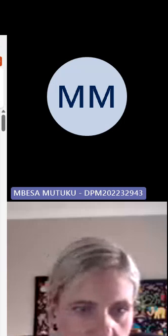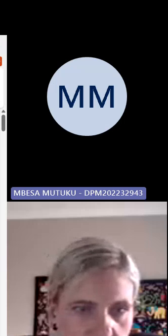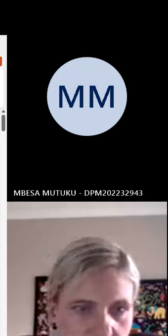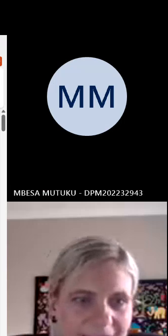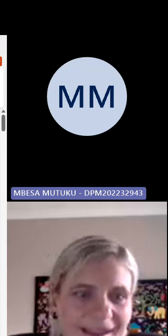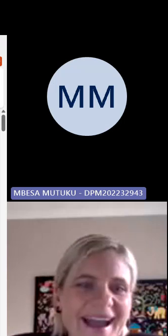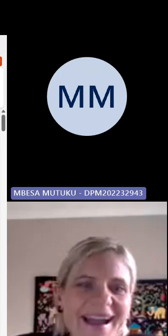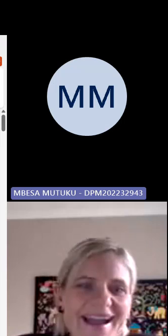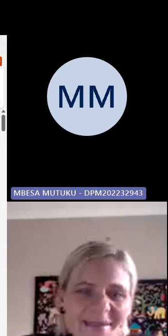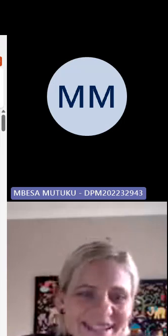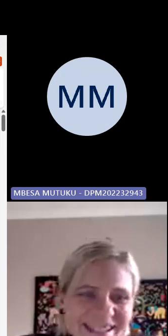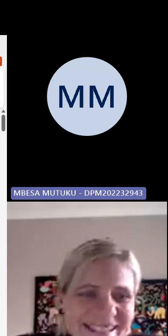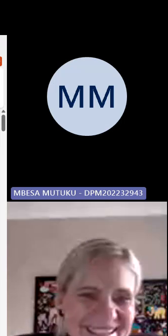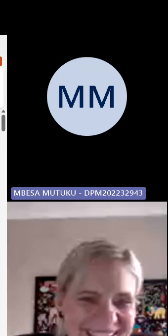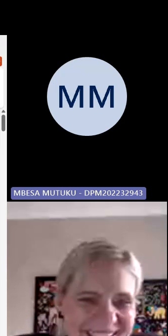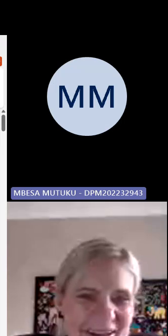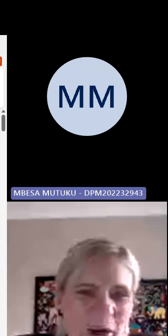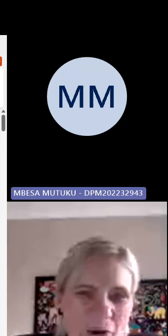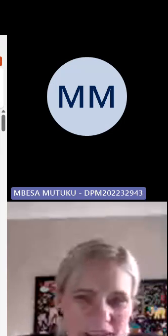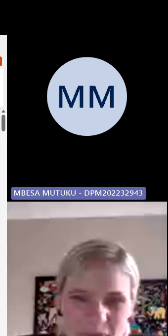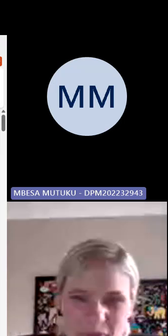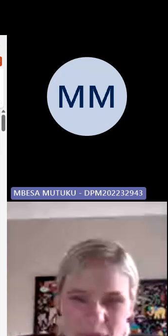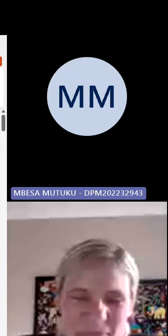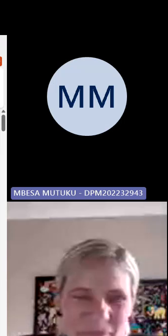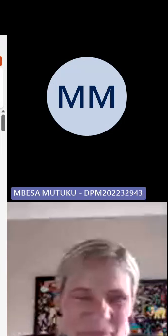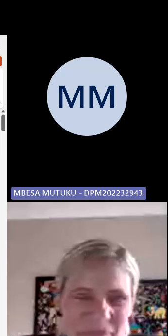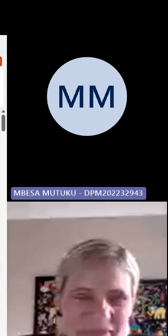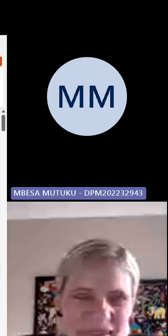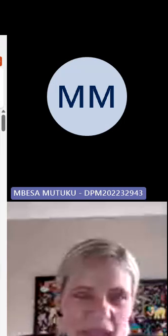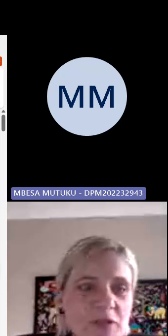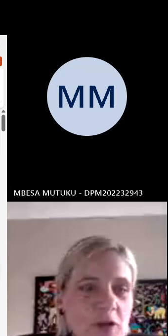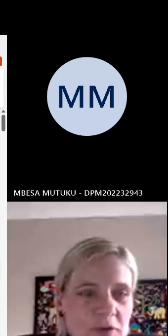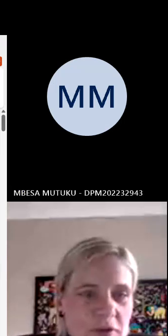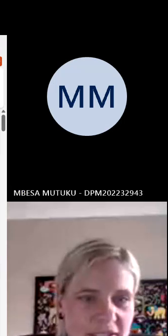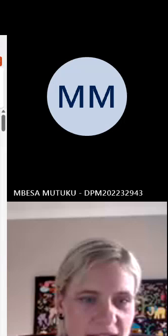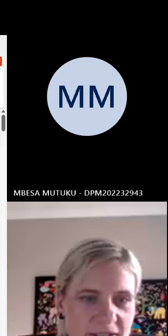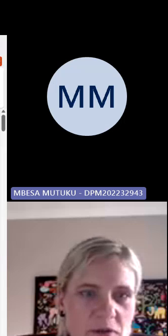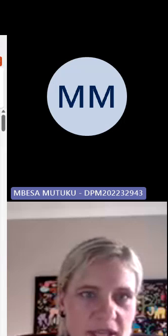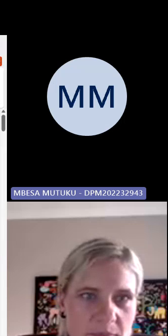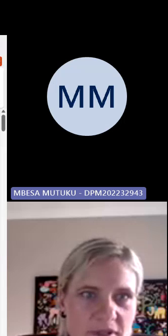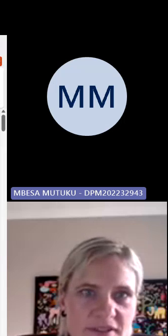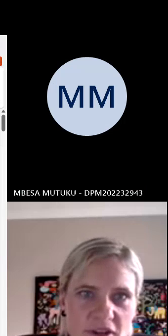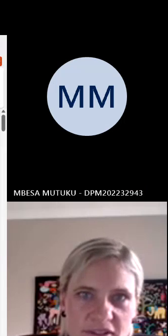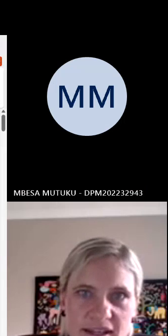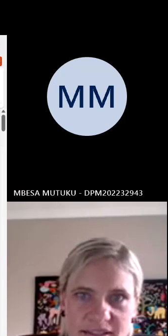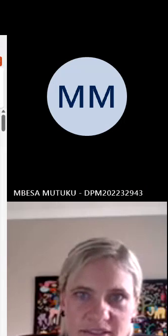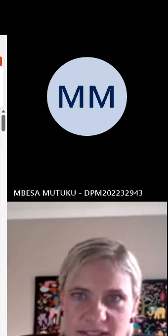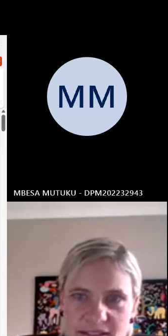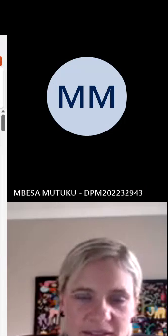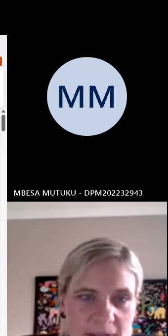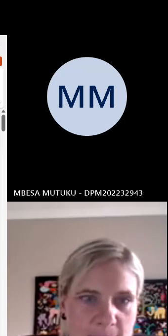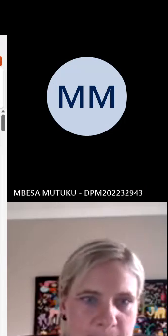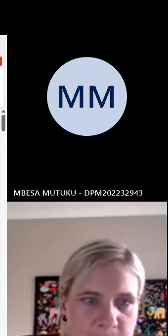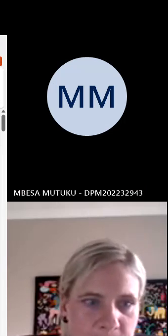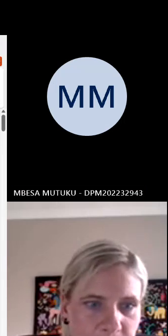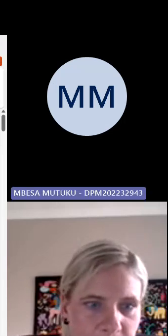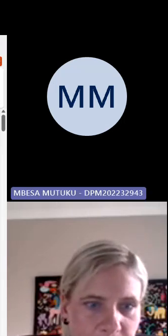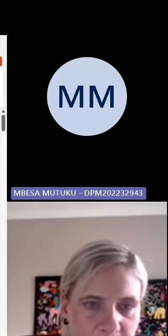Yes, I'm Hi, on the Minnie. call. Hi, Okay. can you see me? No, not yet. Your camera is not